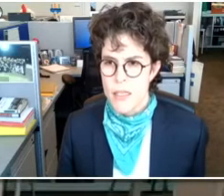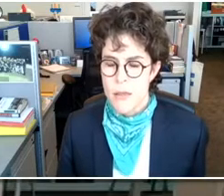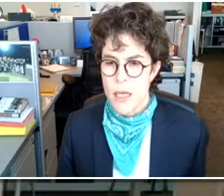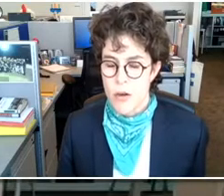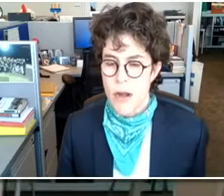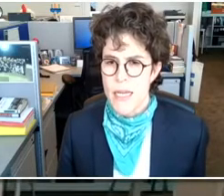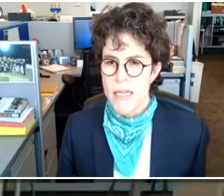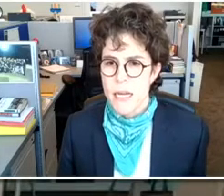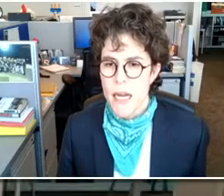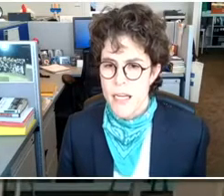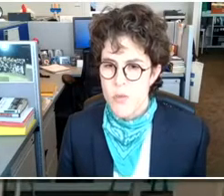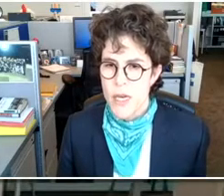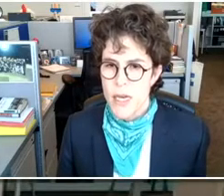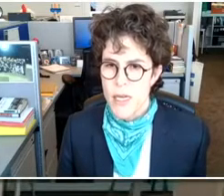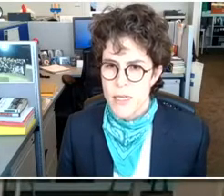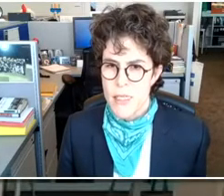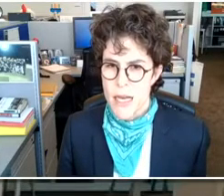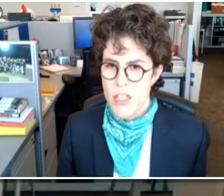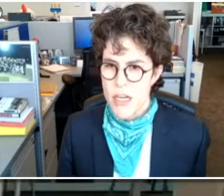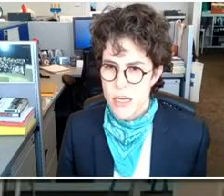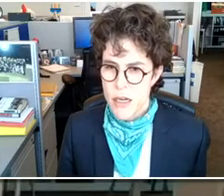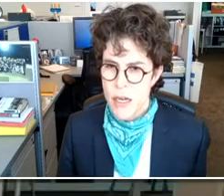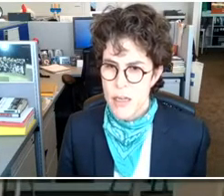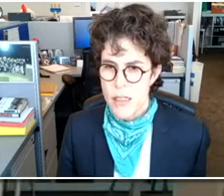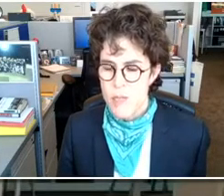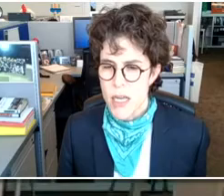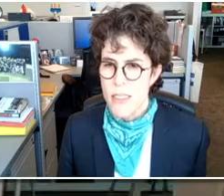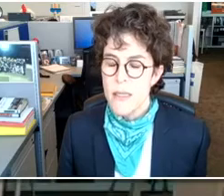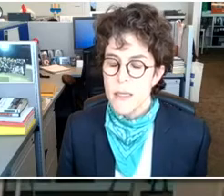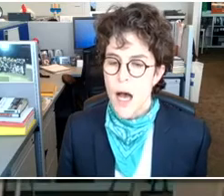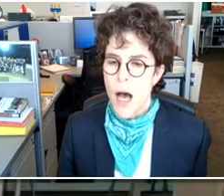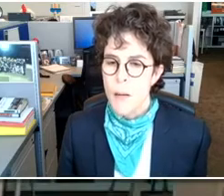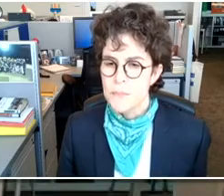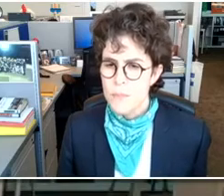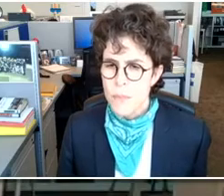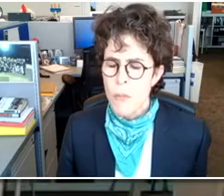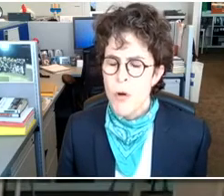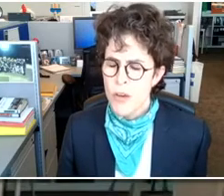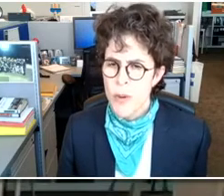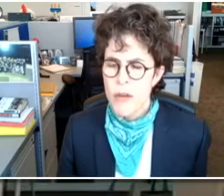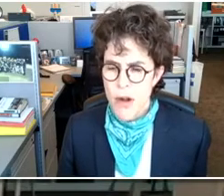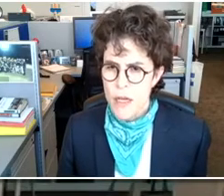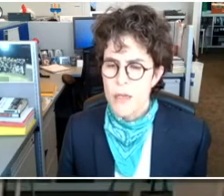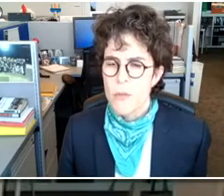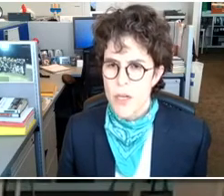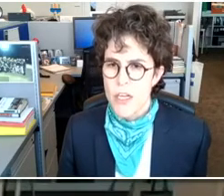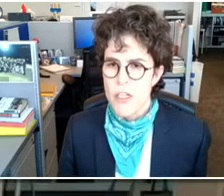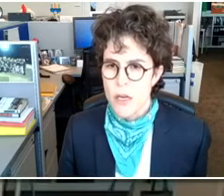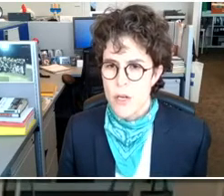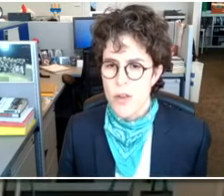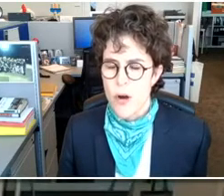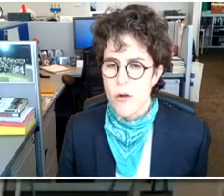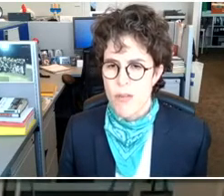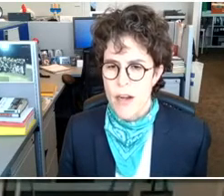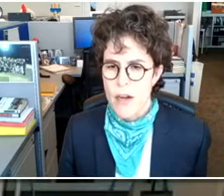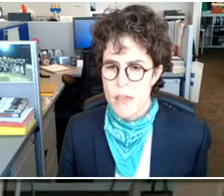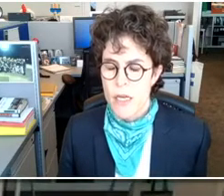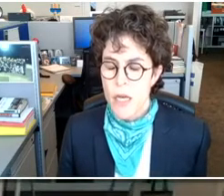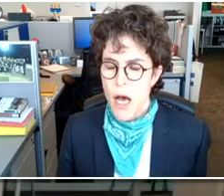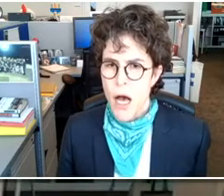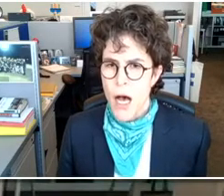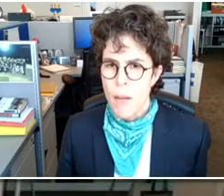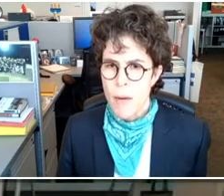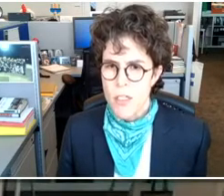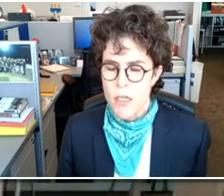impacted IND indviduals know um that there are safe options available for those who are in need um in our emergency domestic violence